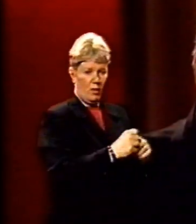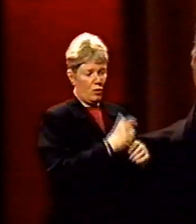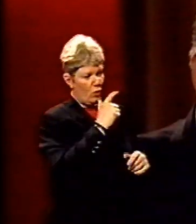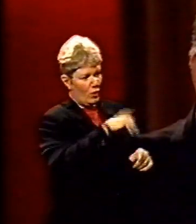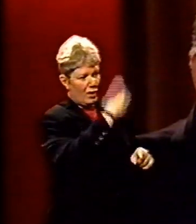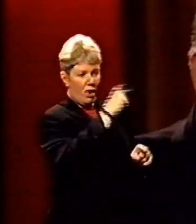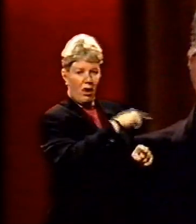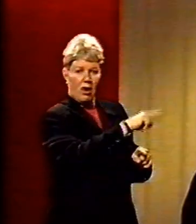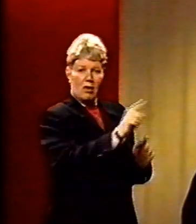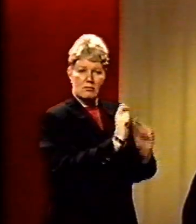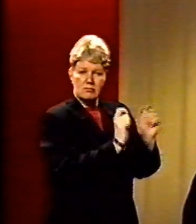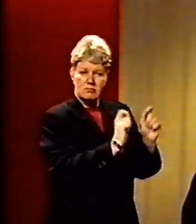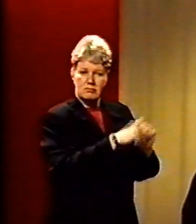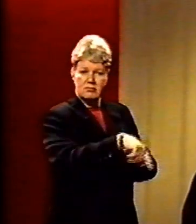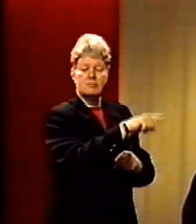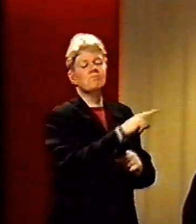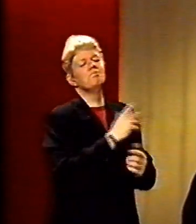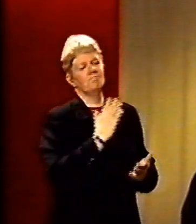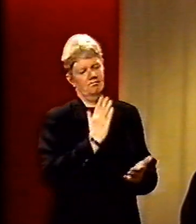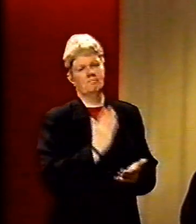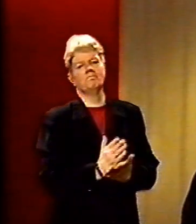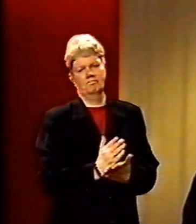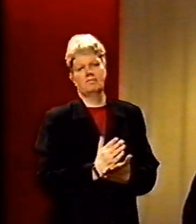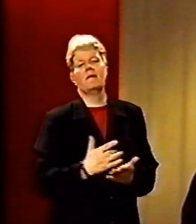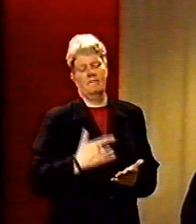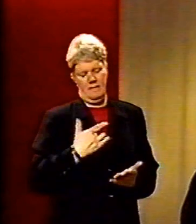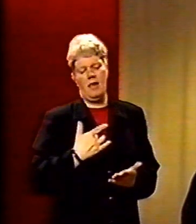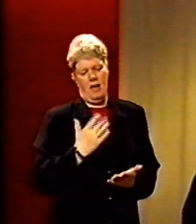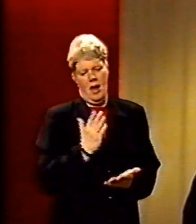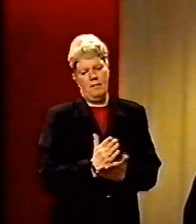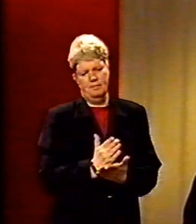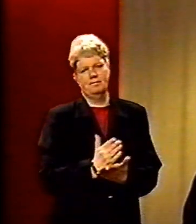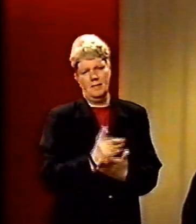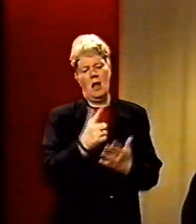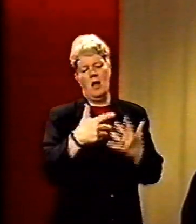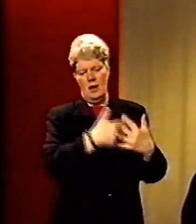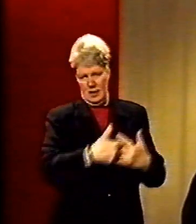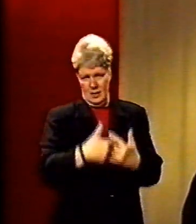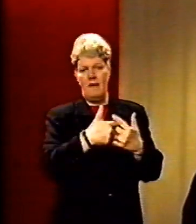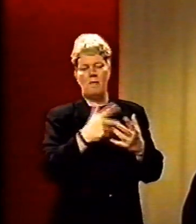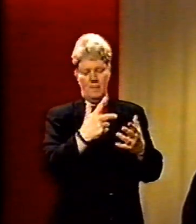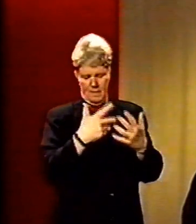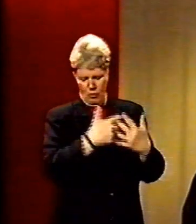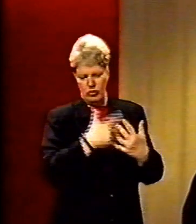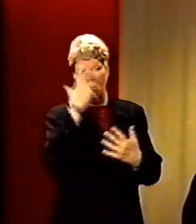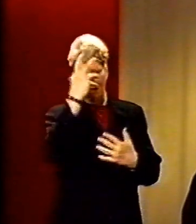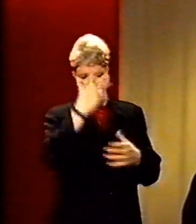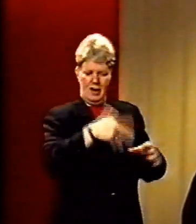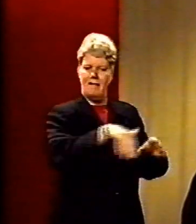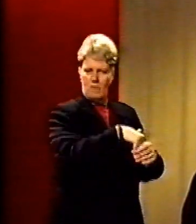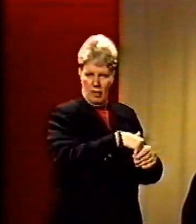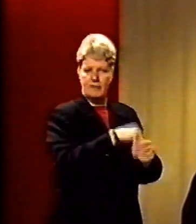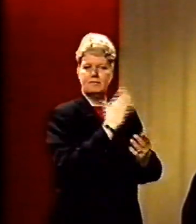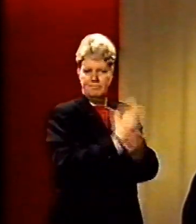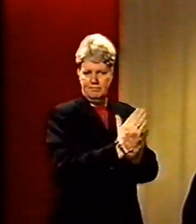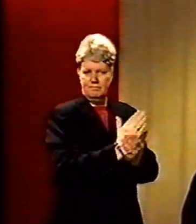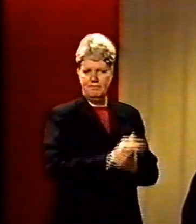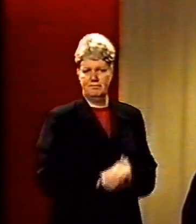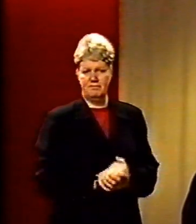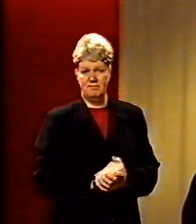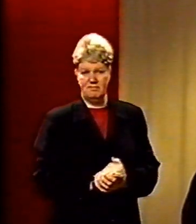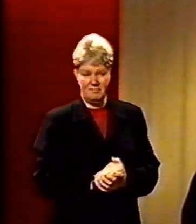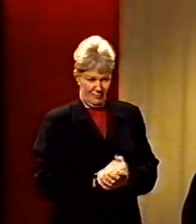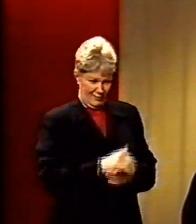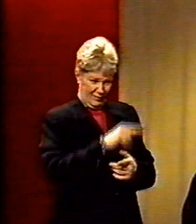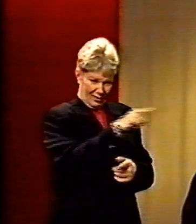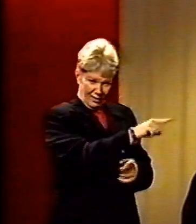by Pinochet's forces? To my mind, the answer is yes. The U.S. had a direct role in the overthrow of a